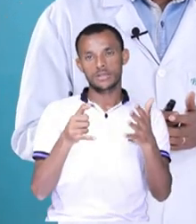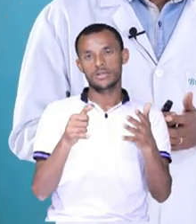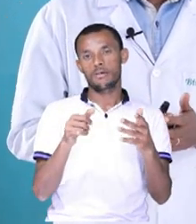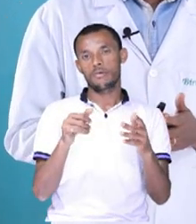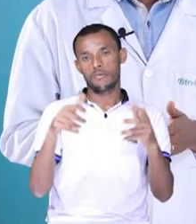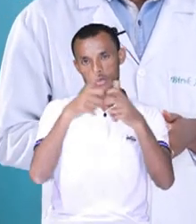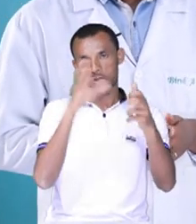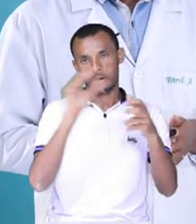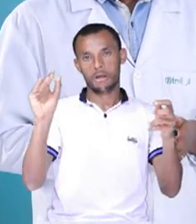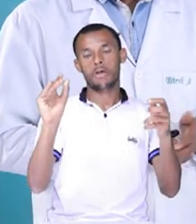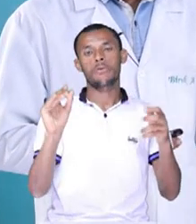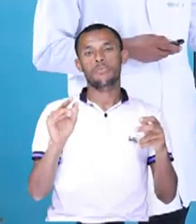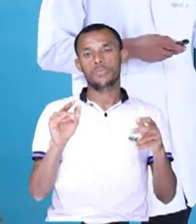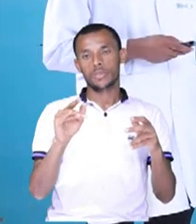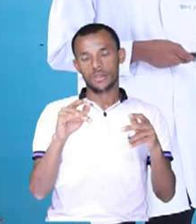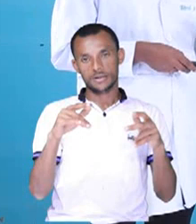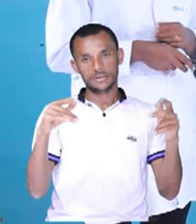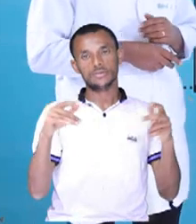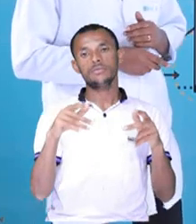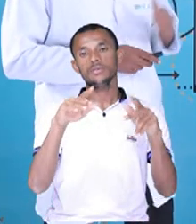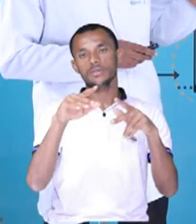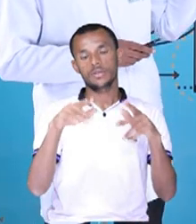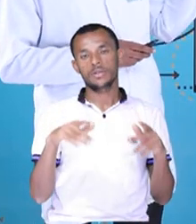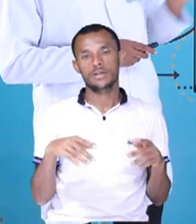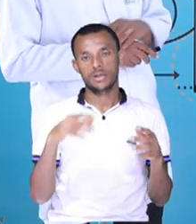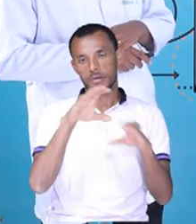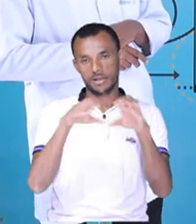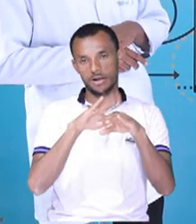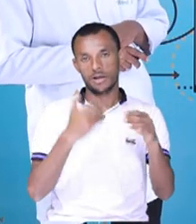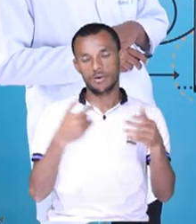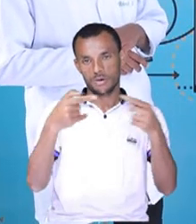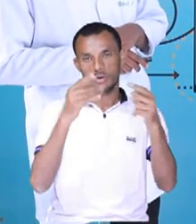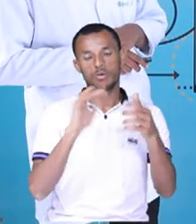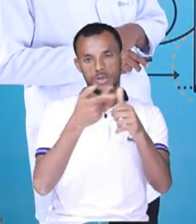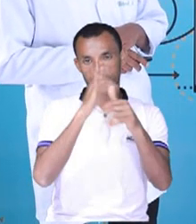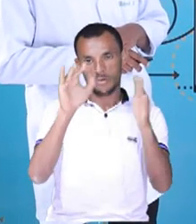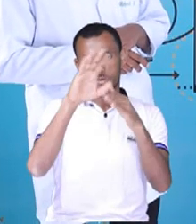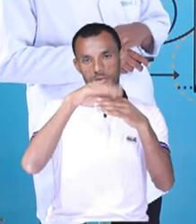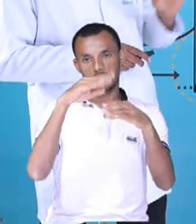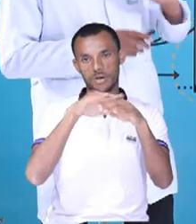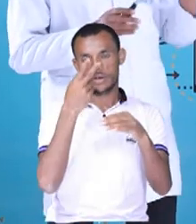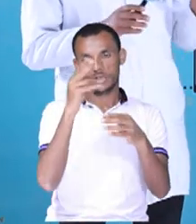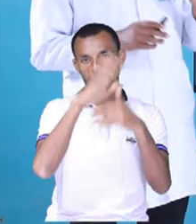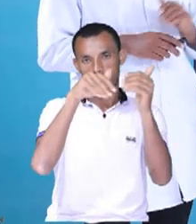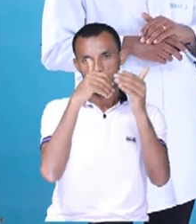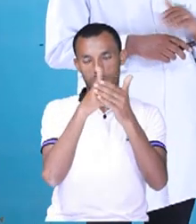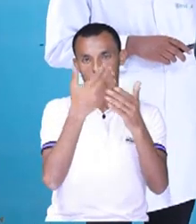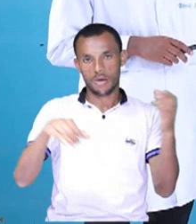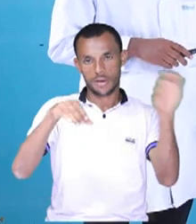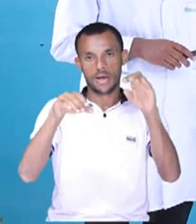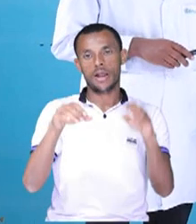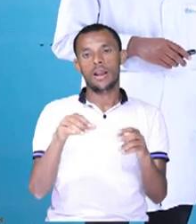physics and chemistry. Now, the first introduction part is, all chemical